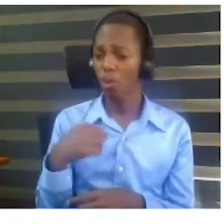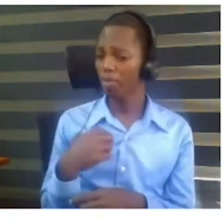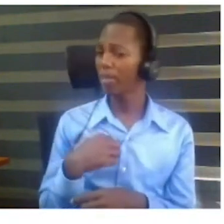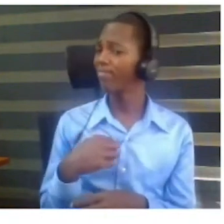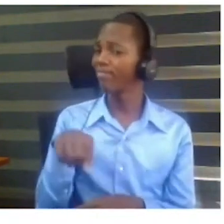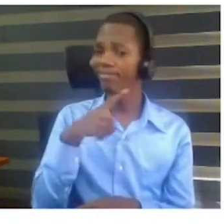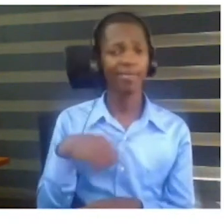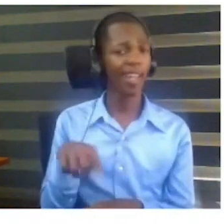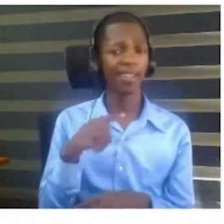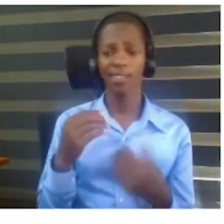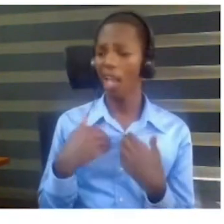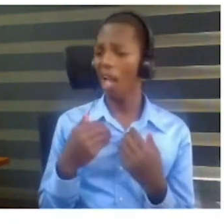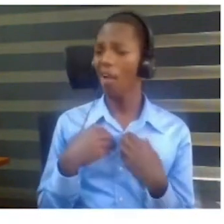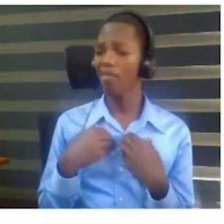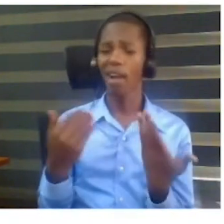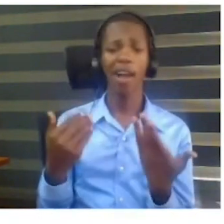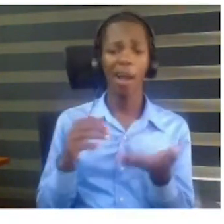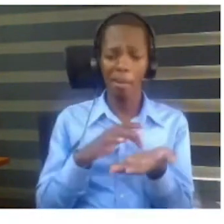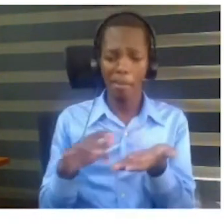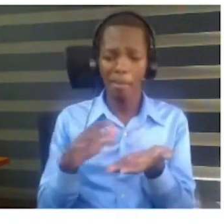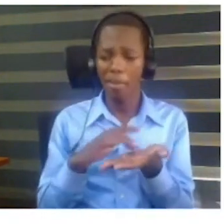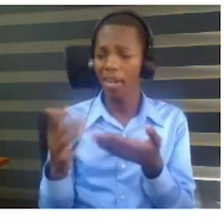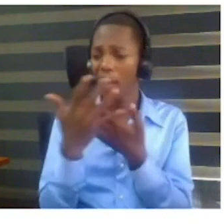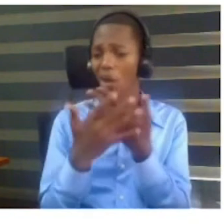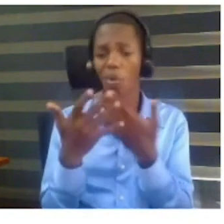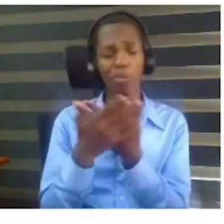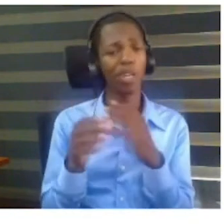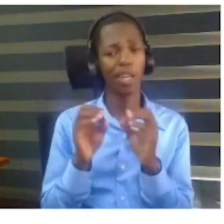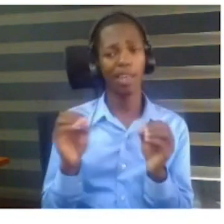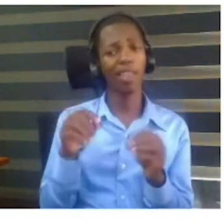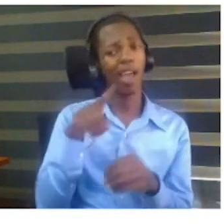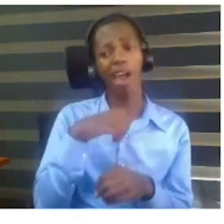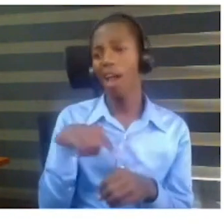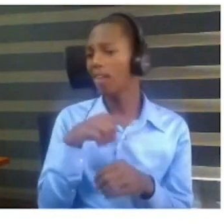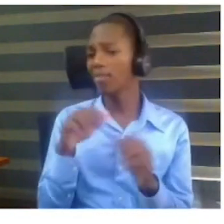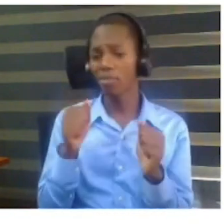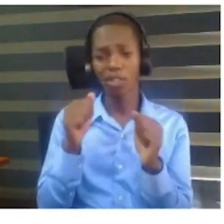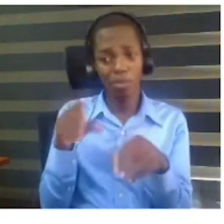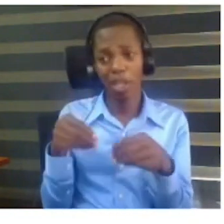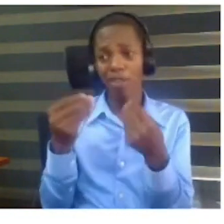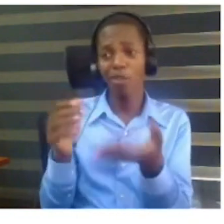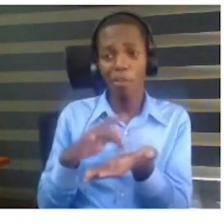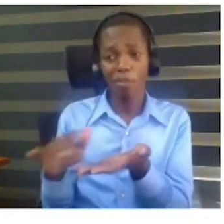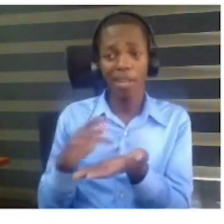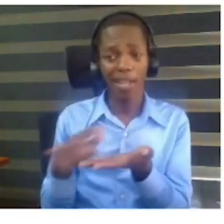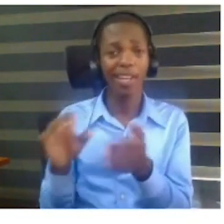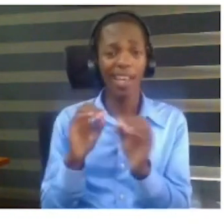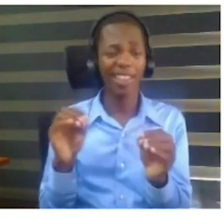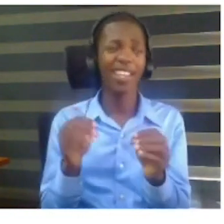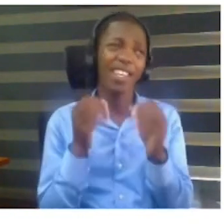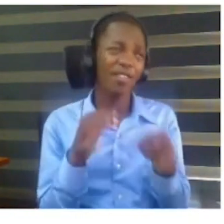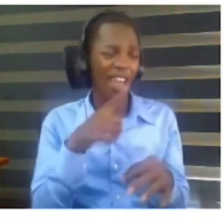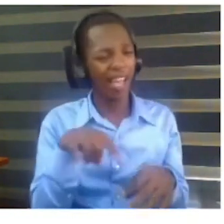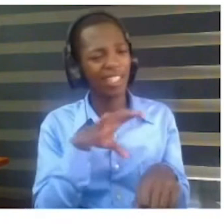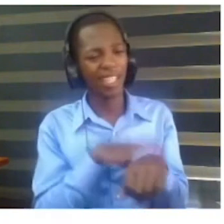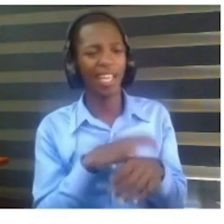Braille computer. We're not sure we're going to be able to provide you Braille. Even if we did get a Braille computer, I